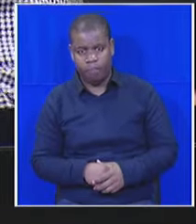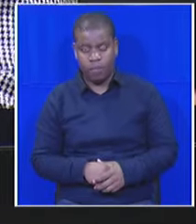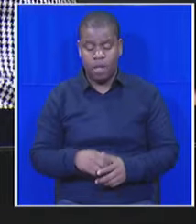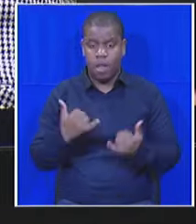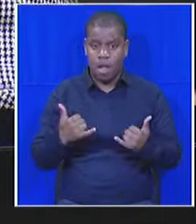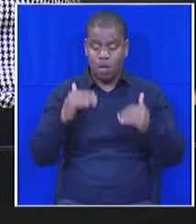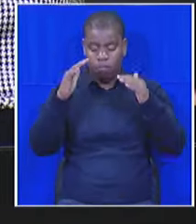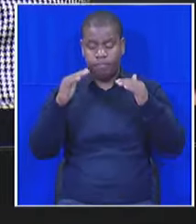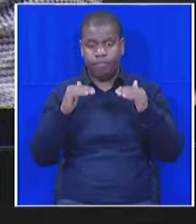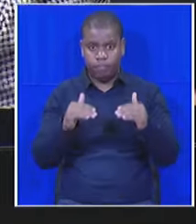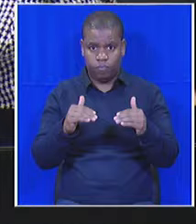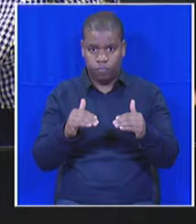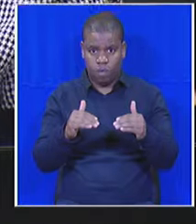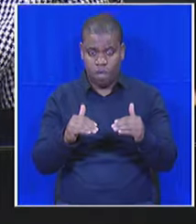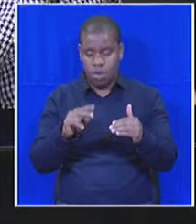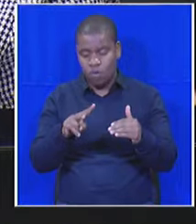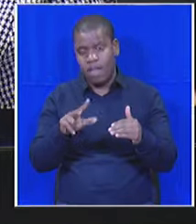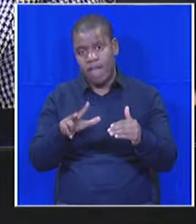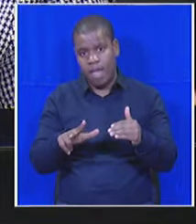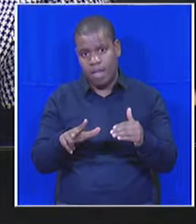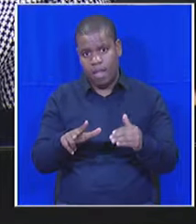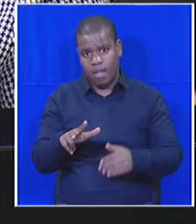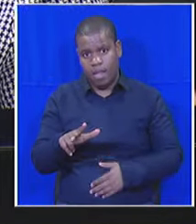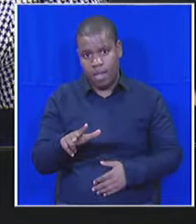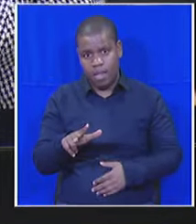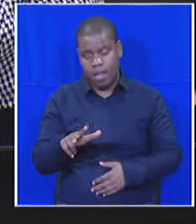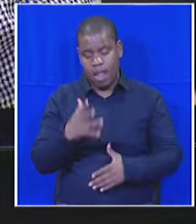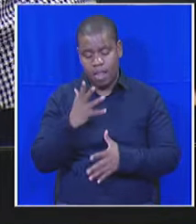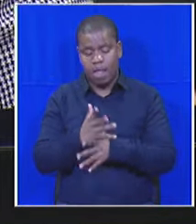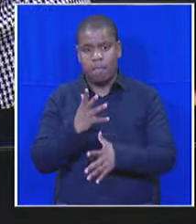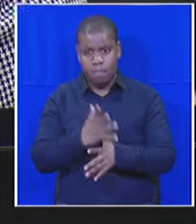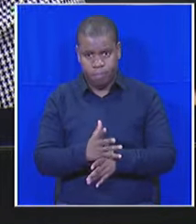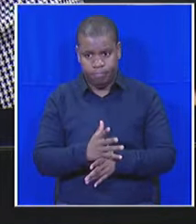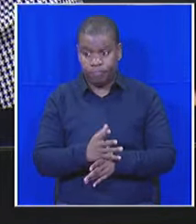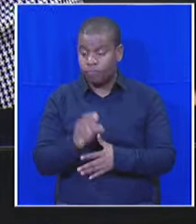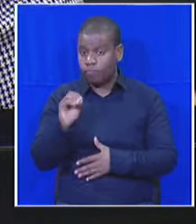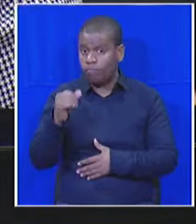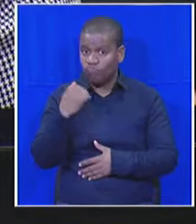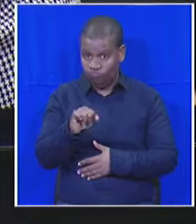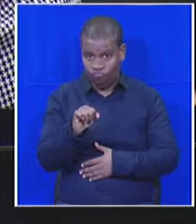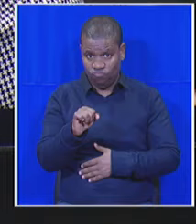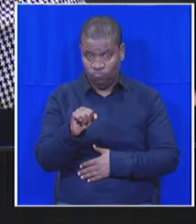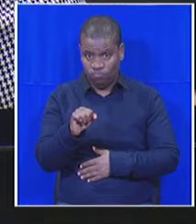move to vote number 28, Labour. Are there any objections?